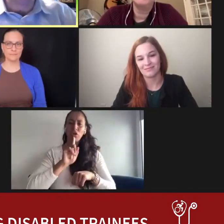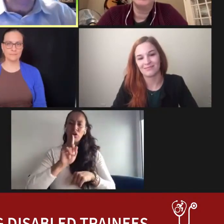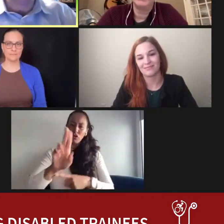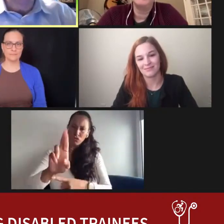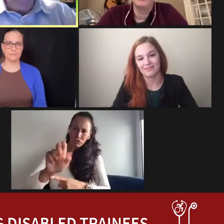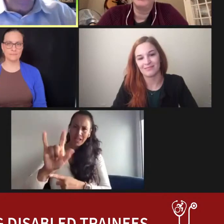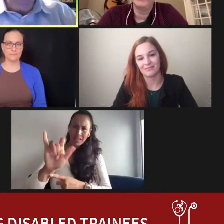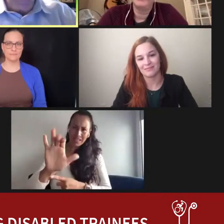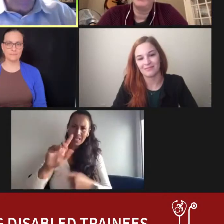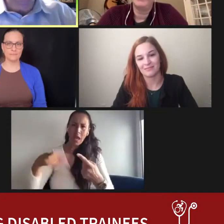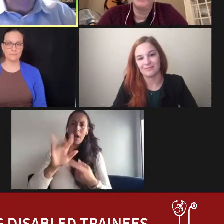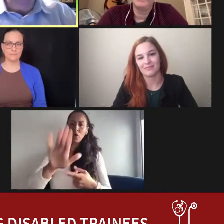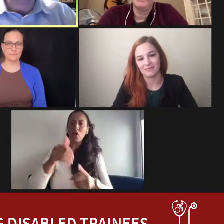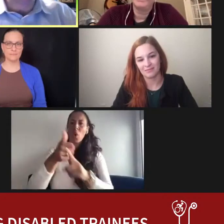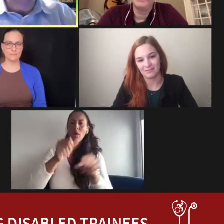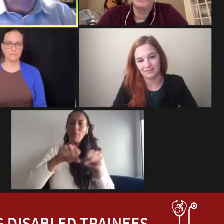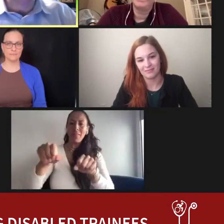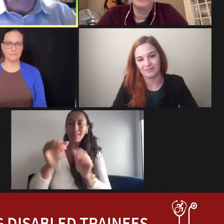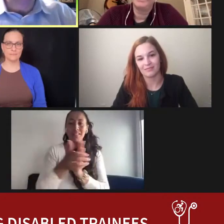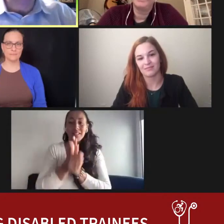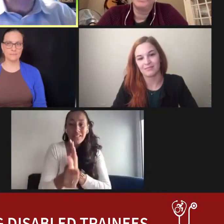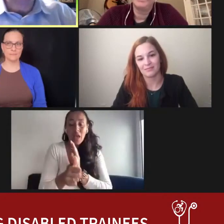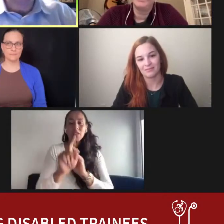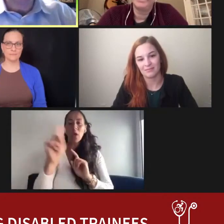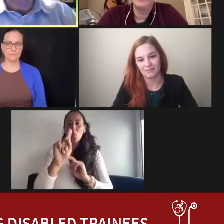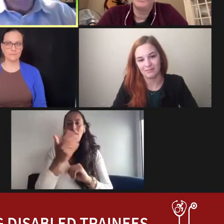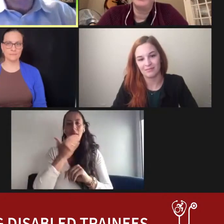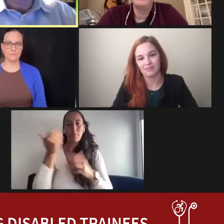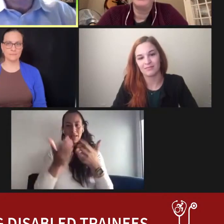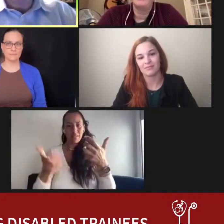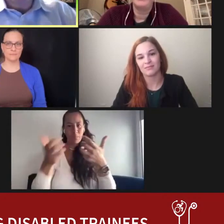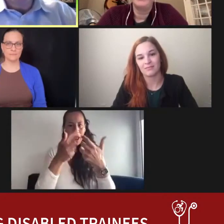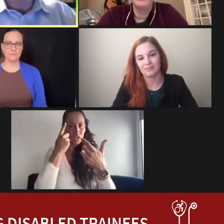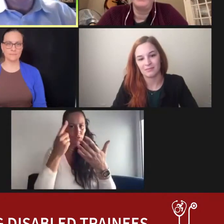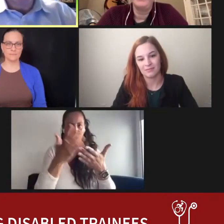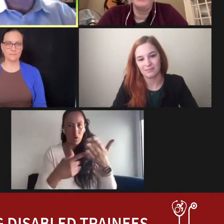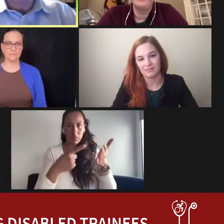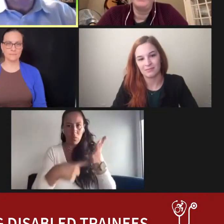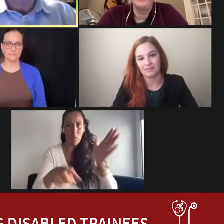and skills and where they best are matched for.